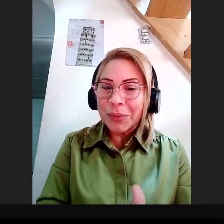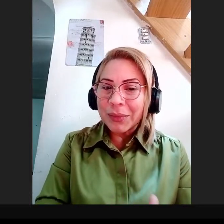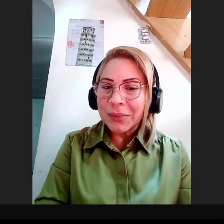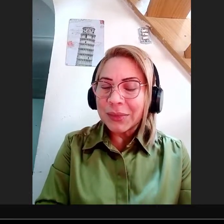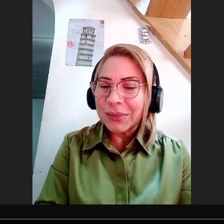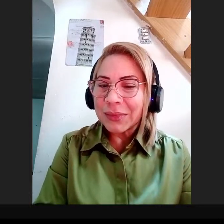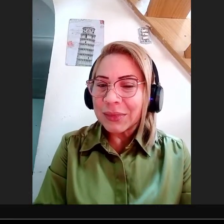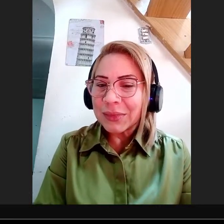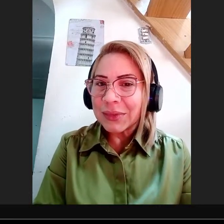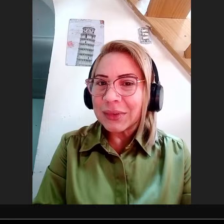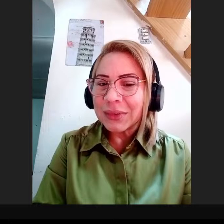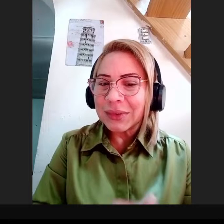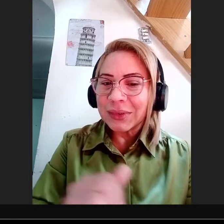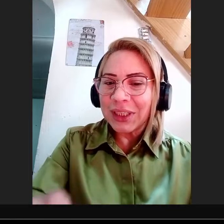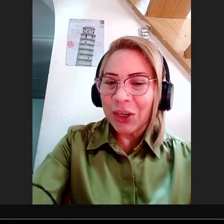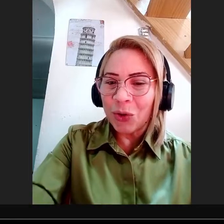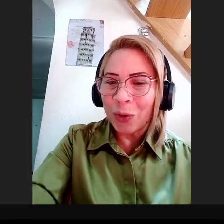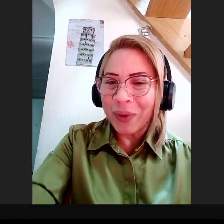the individuals,